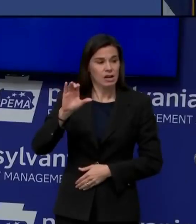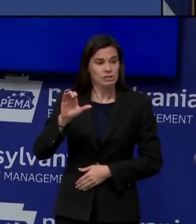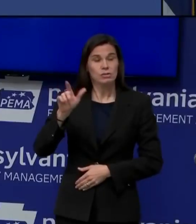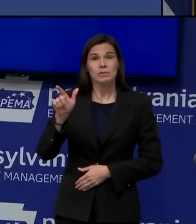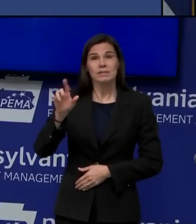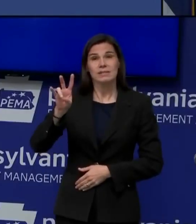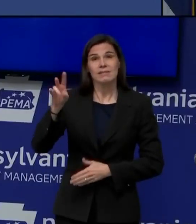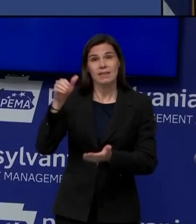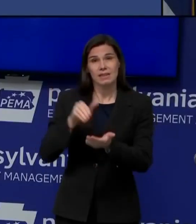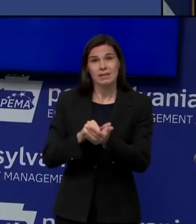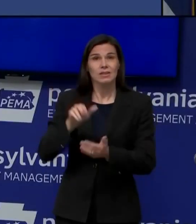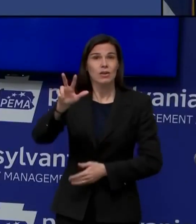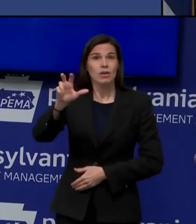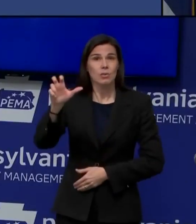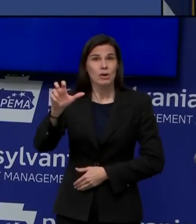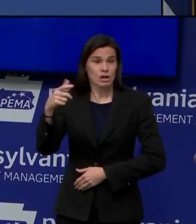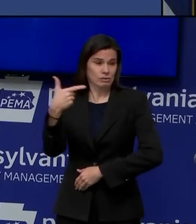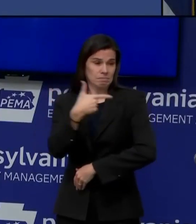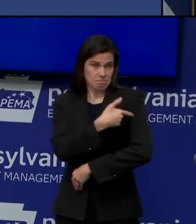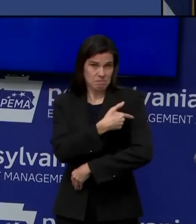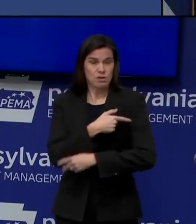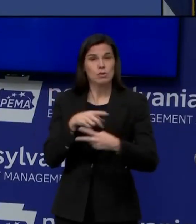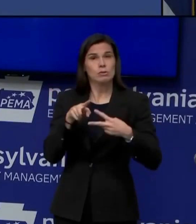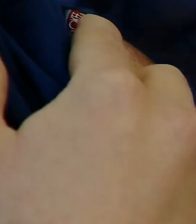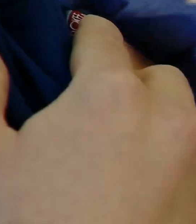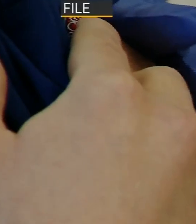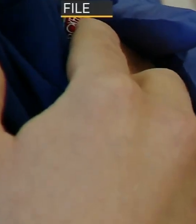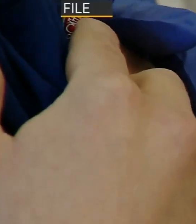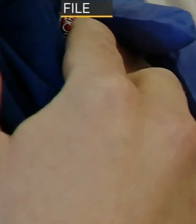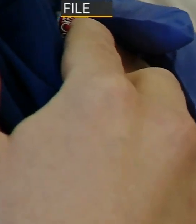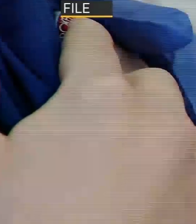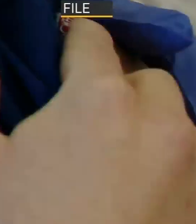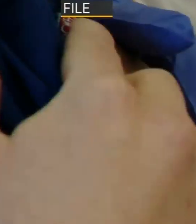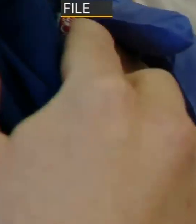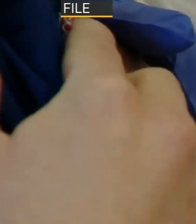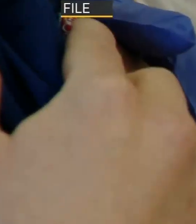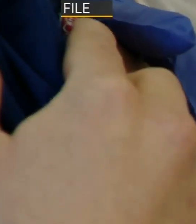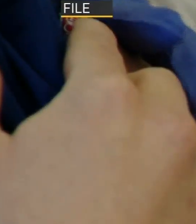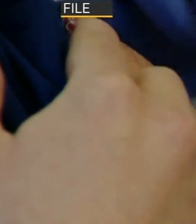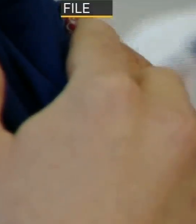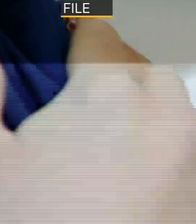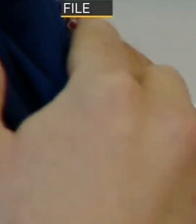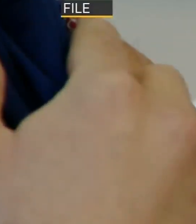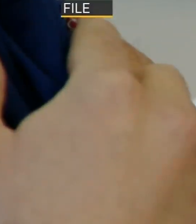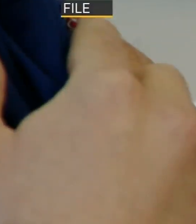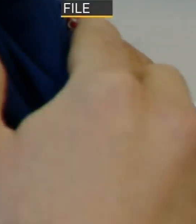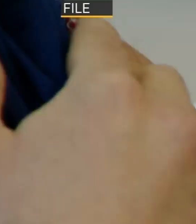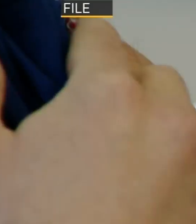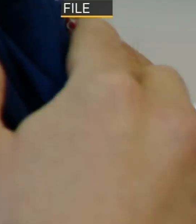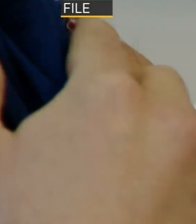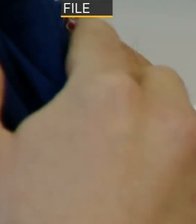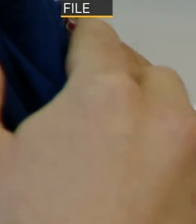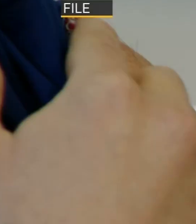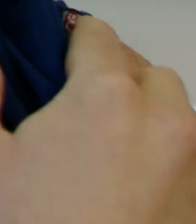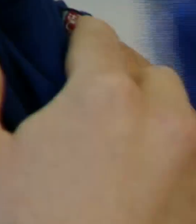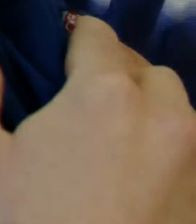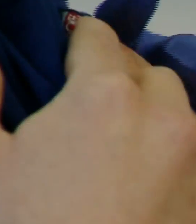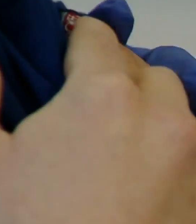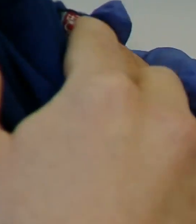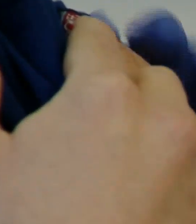827,300 doses of the two approved vaccines. Only 34.5% of those doses were